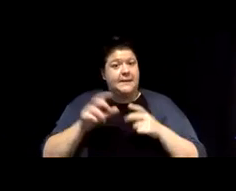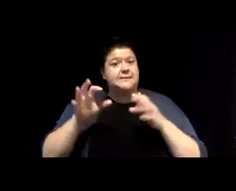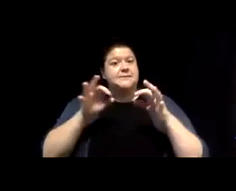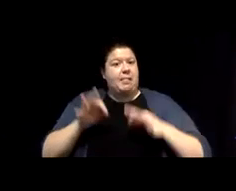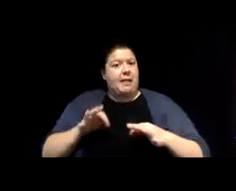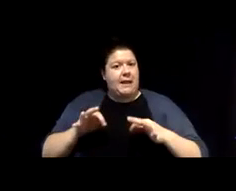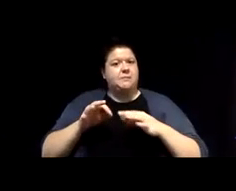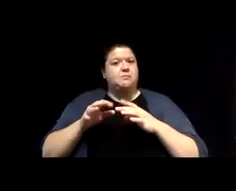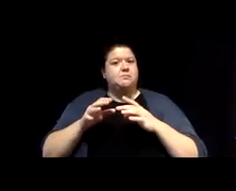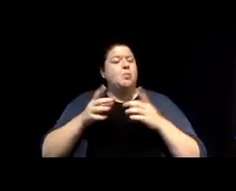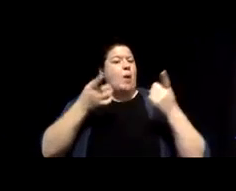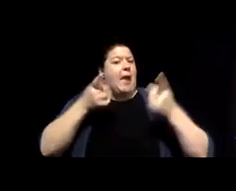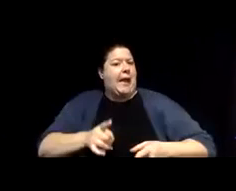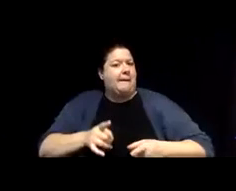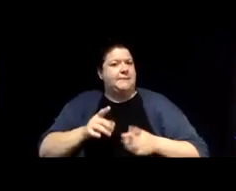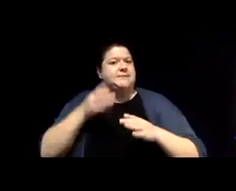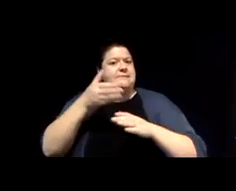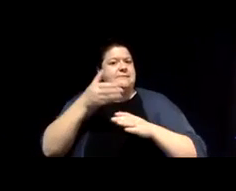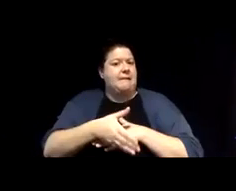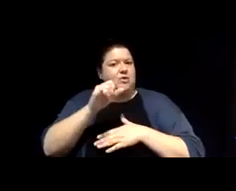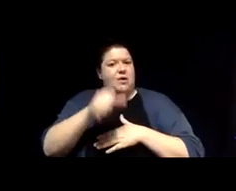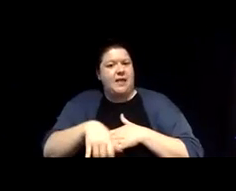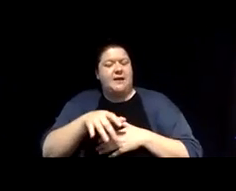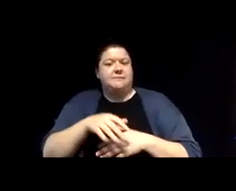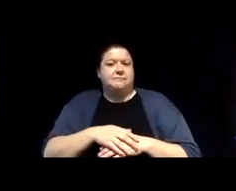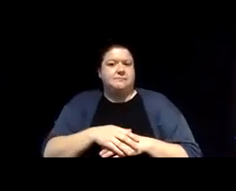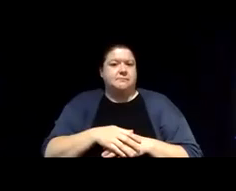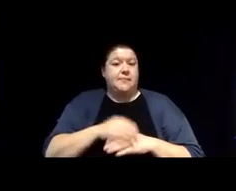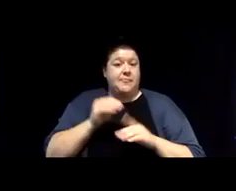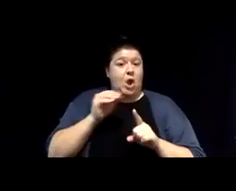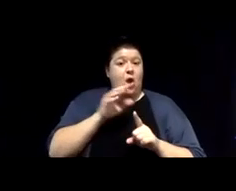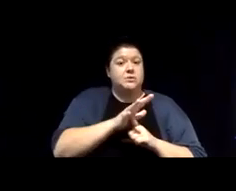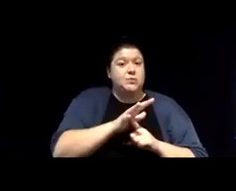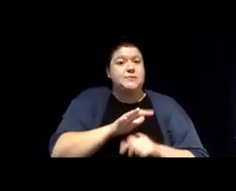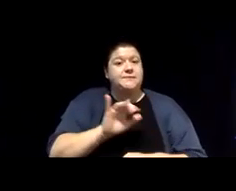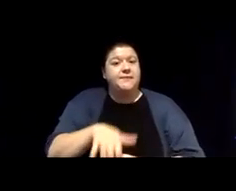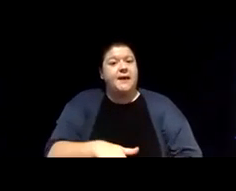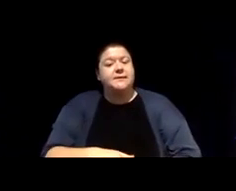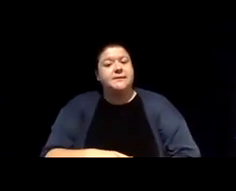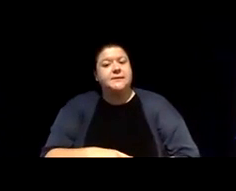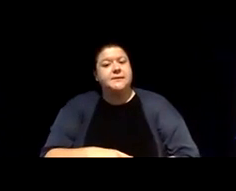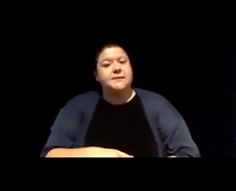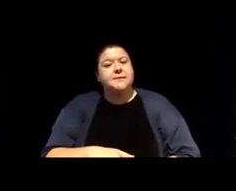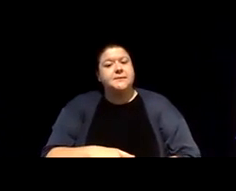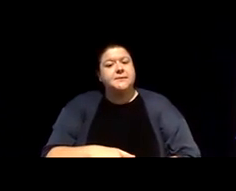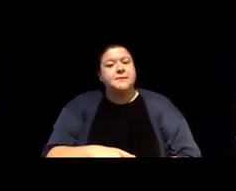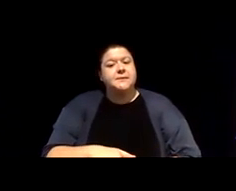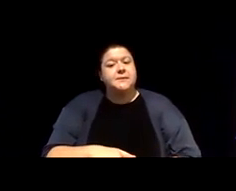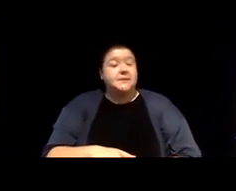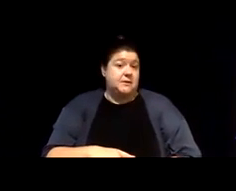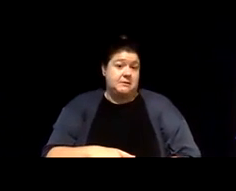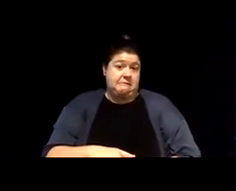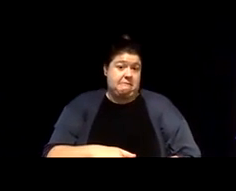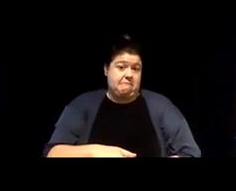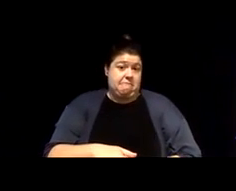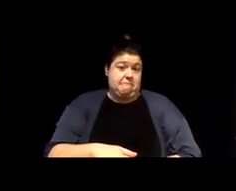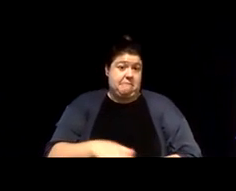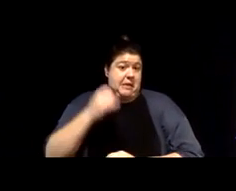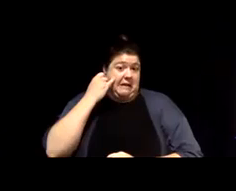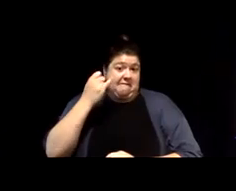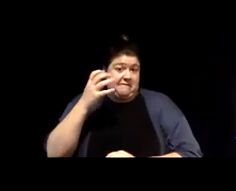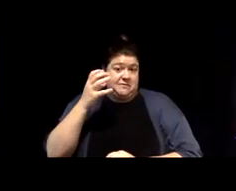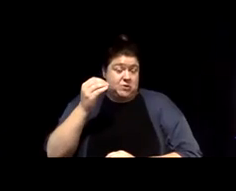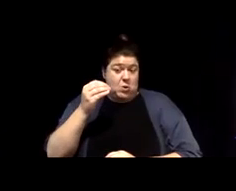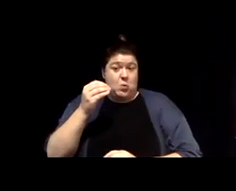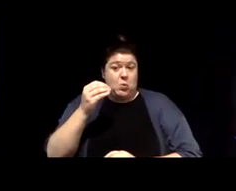consequences of that, right? If necessary, if that's appropriate. If not, you can just leave it at that. You can just say,